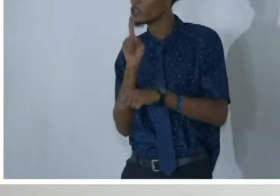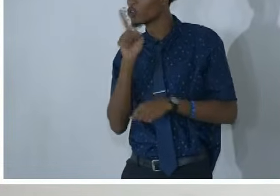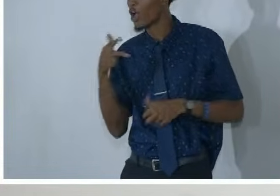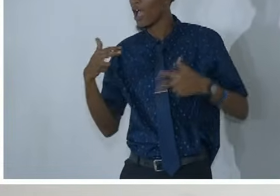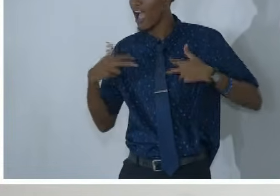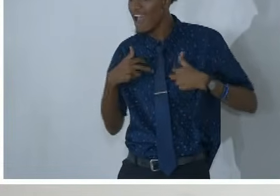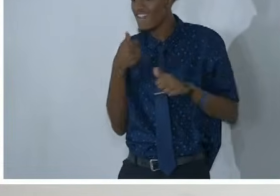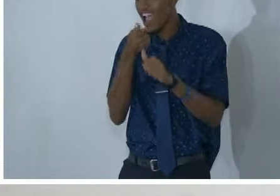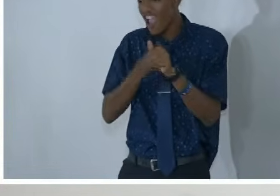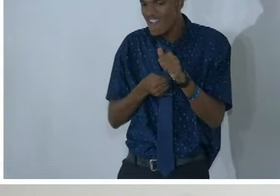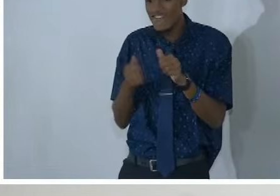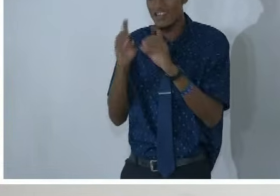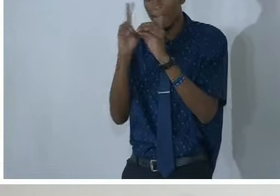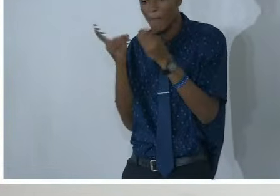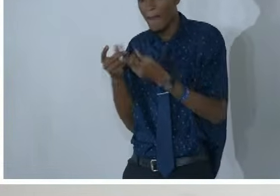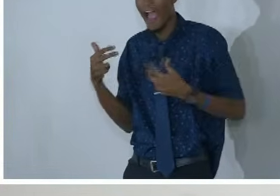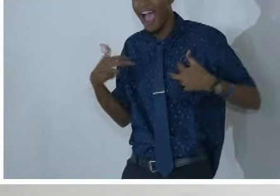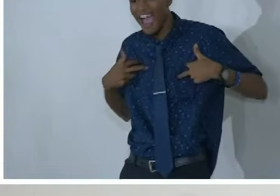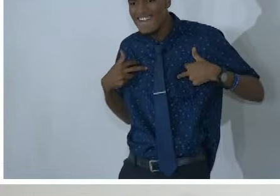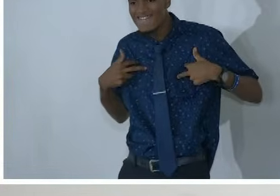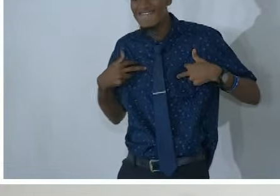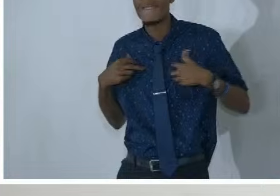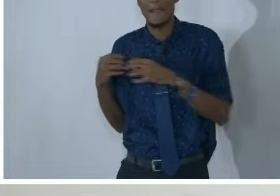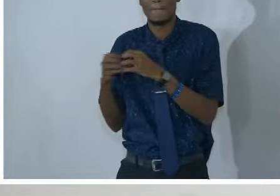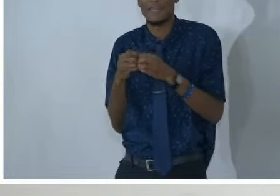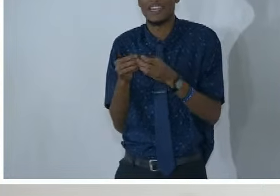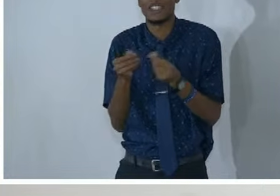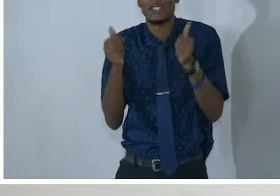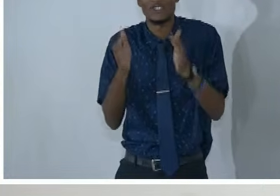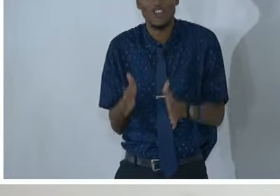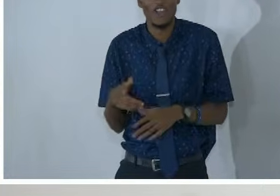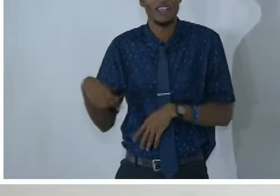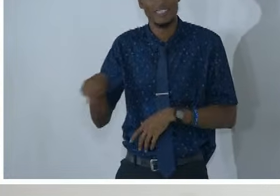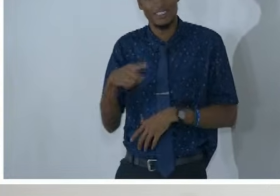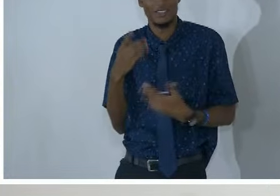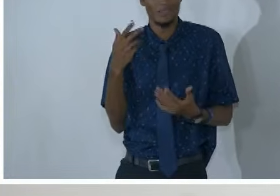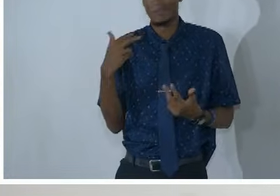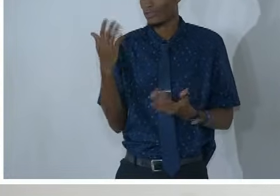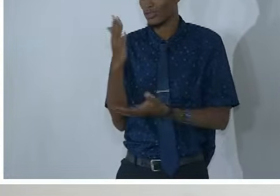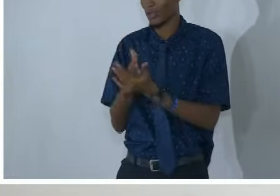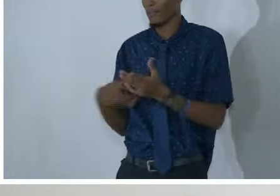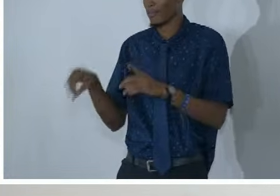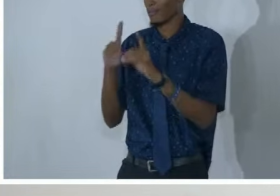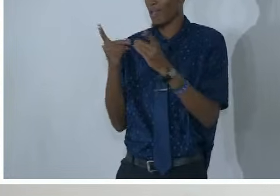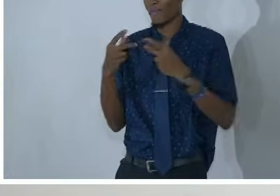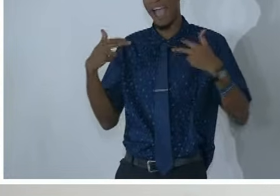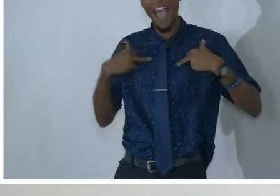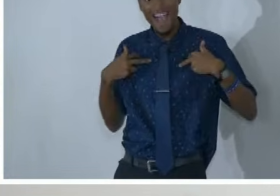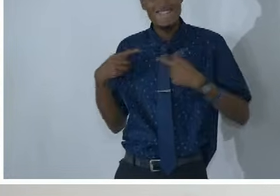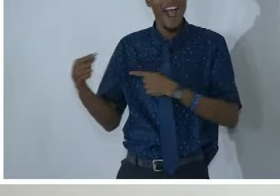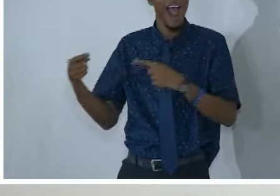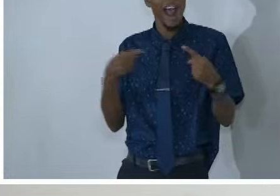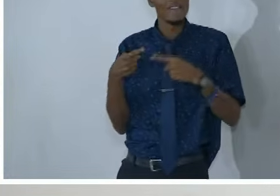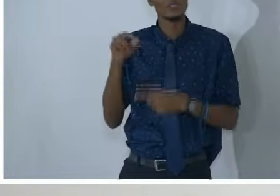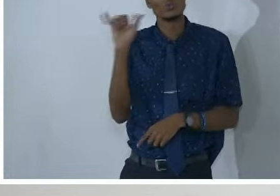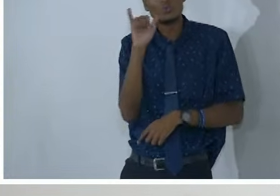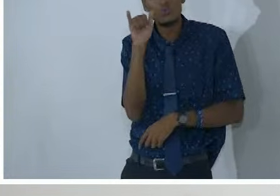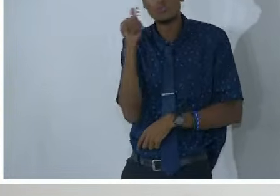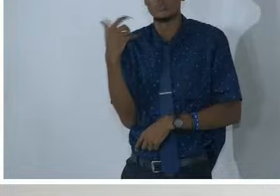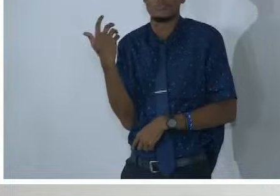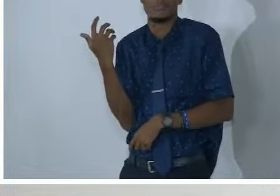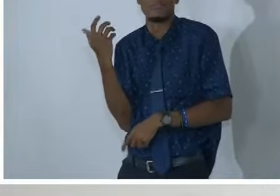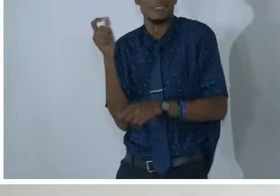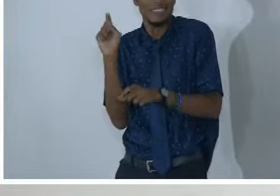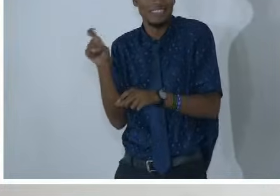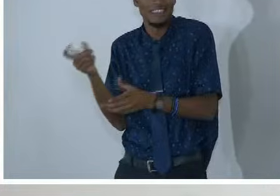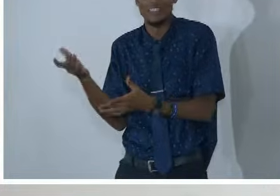mediators. You have more conflicts in these departments than you can imagine. And we want teachers, at least 4 or